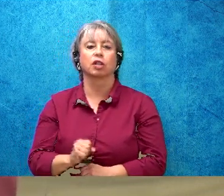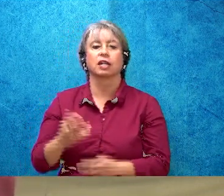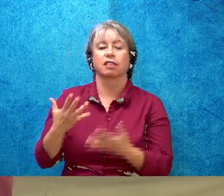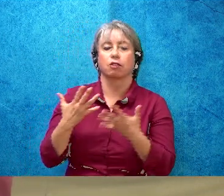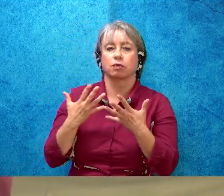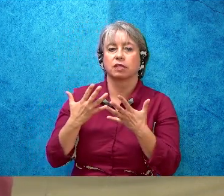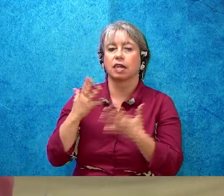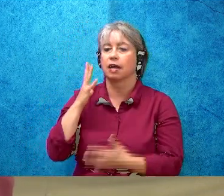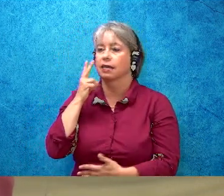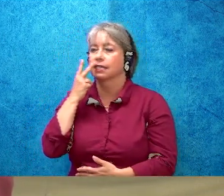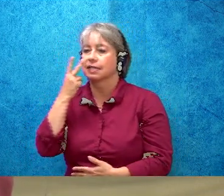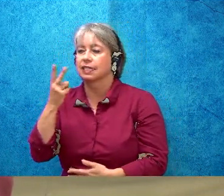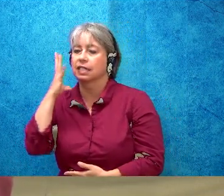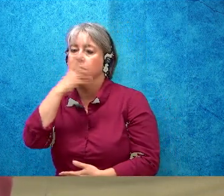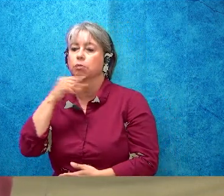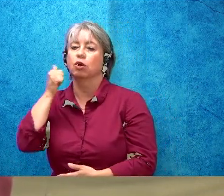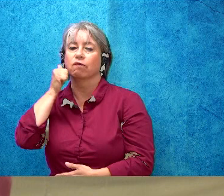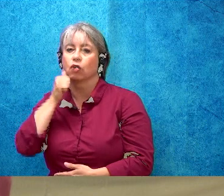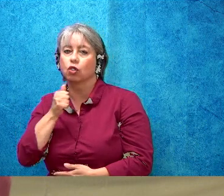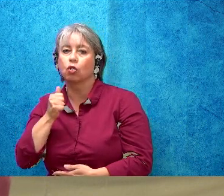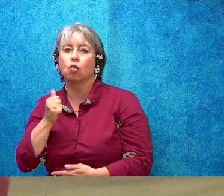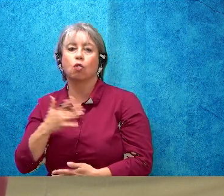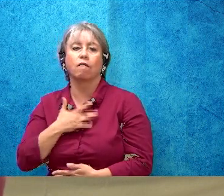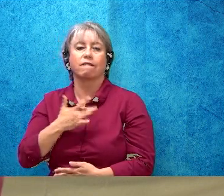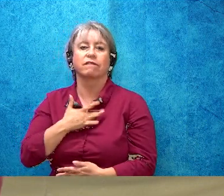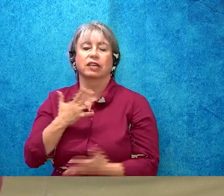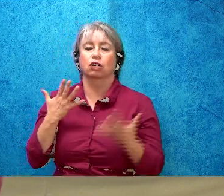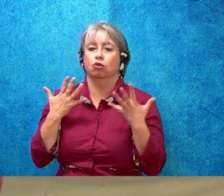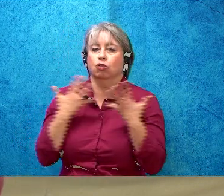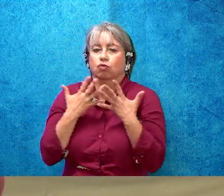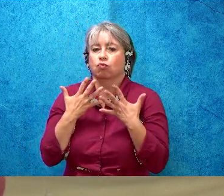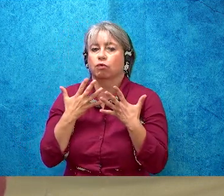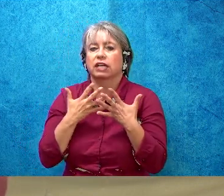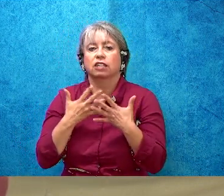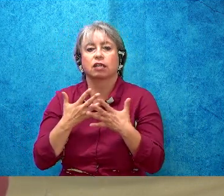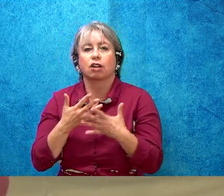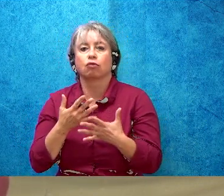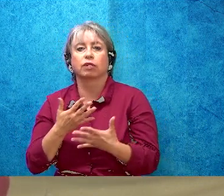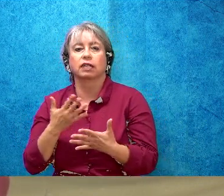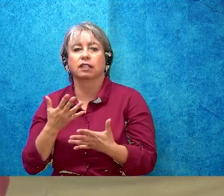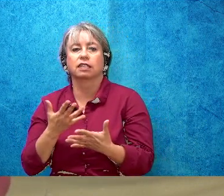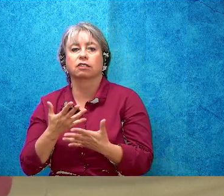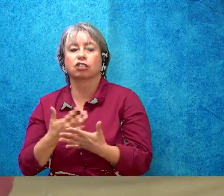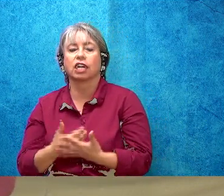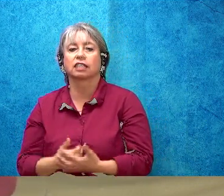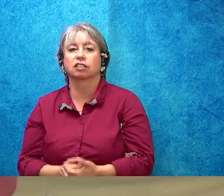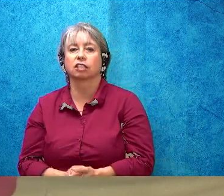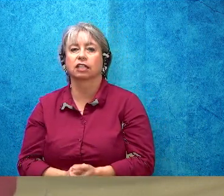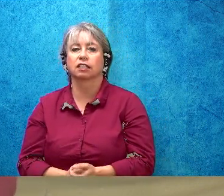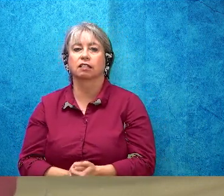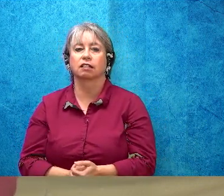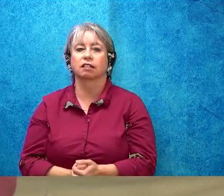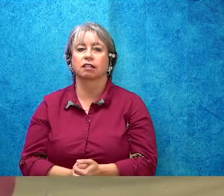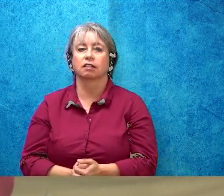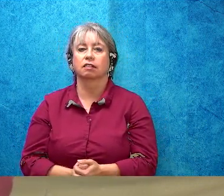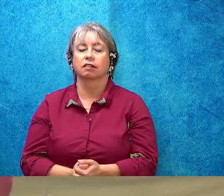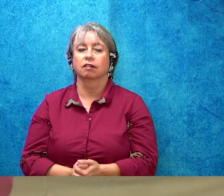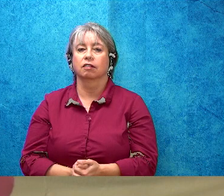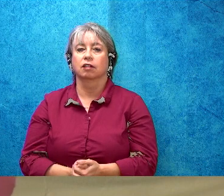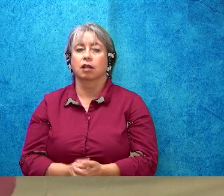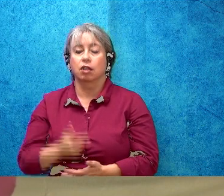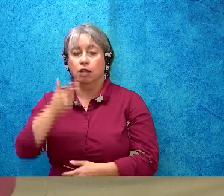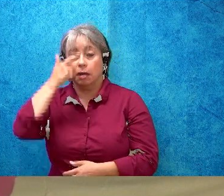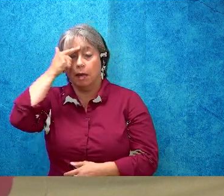rejection, okay, and this guy that doesn't want to be with anybody because of